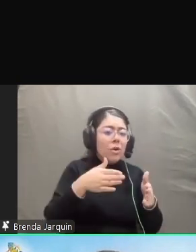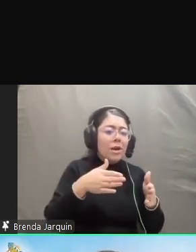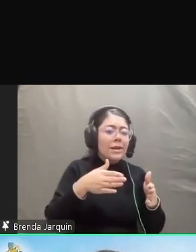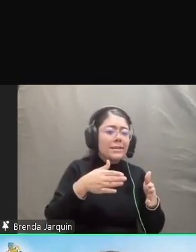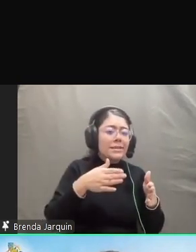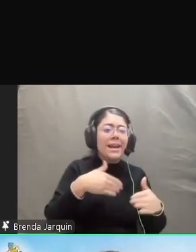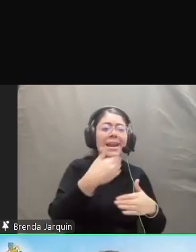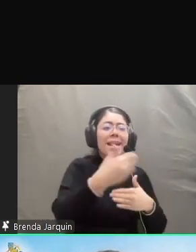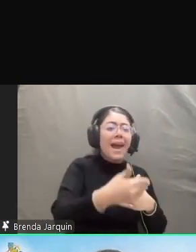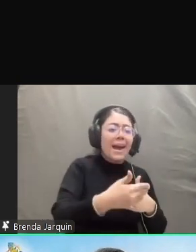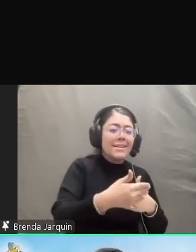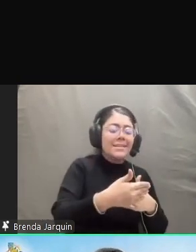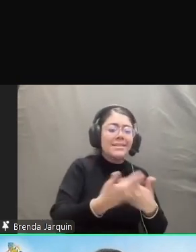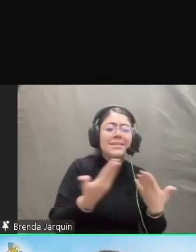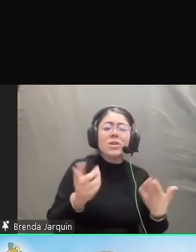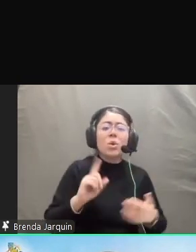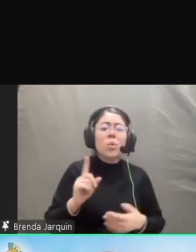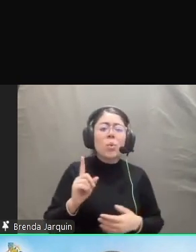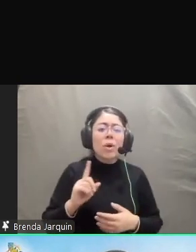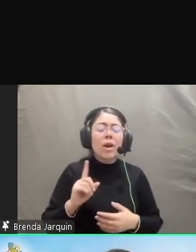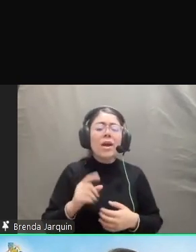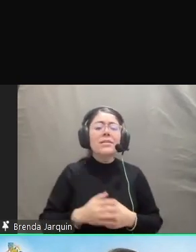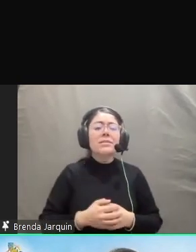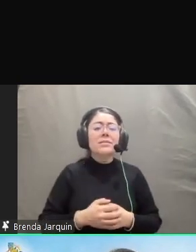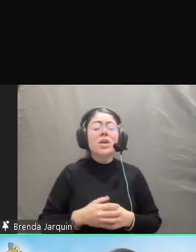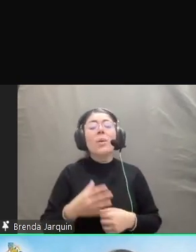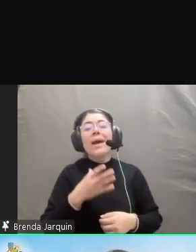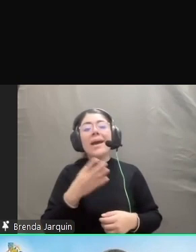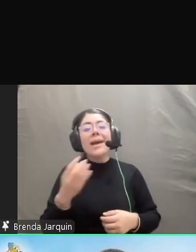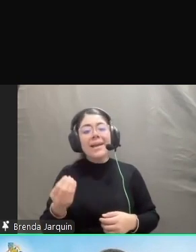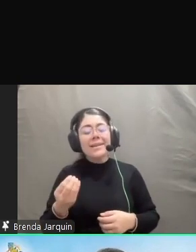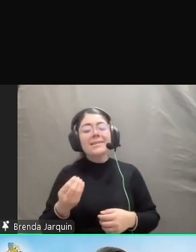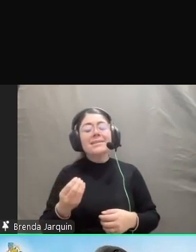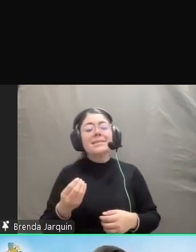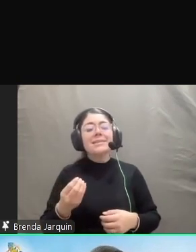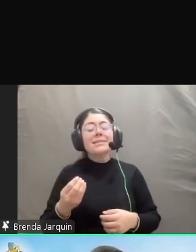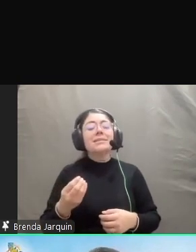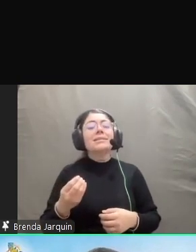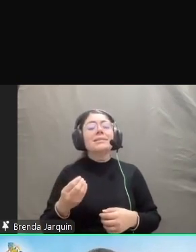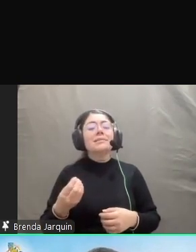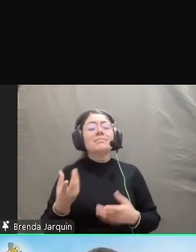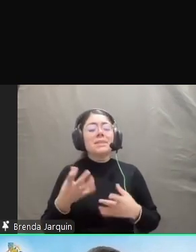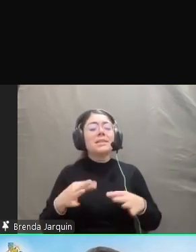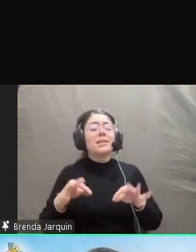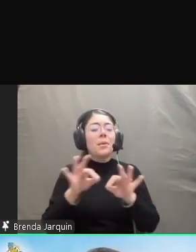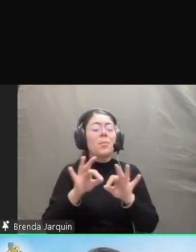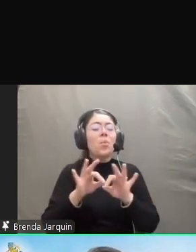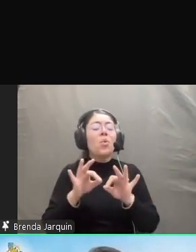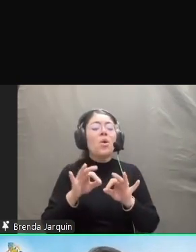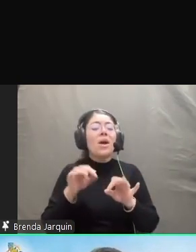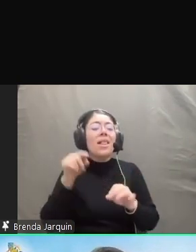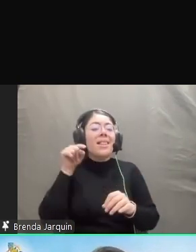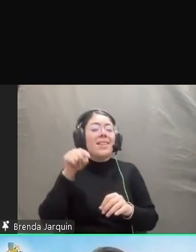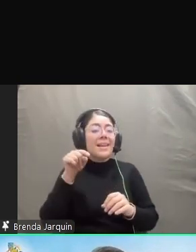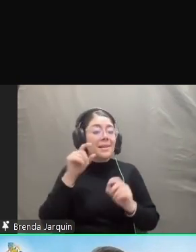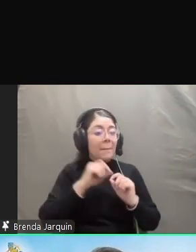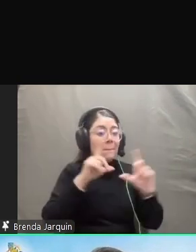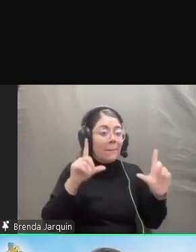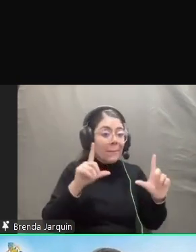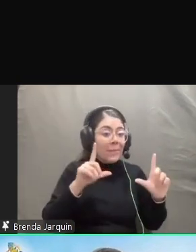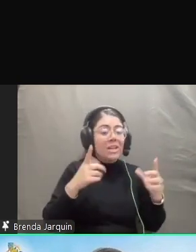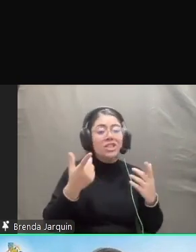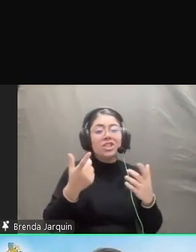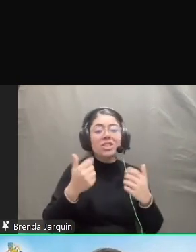a different type of resource to give you a roadmap on how to work collaboratively with other leaders in your